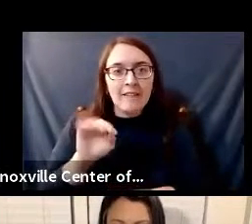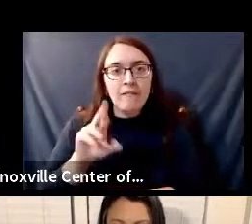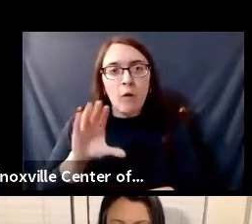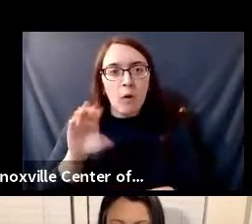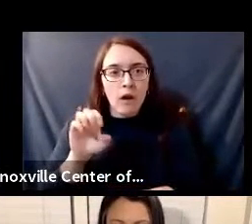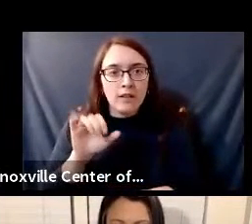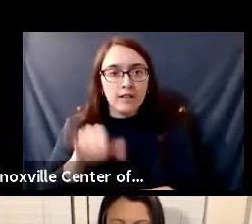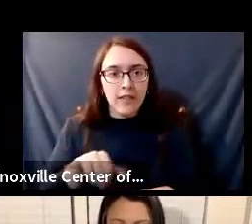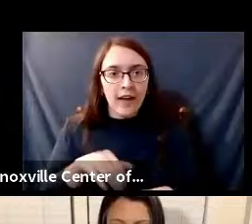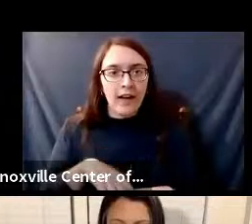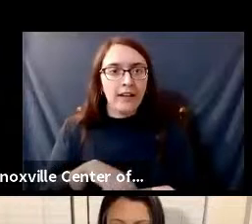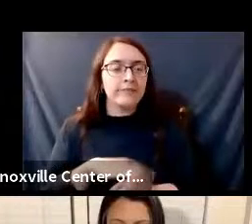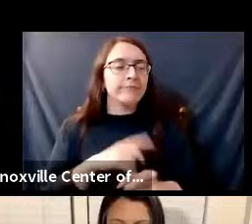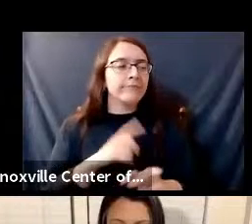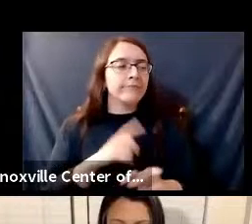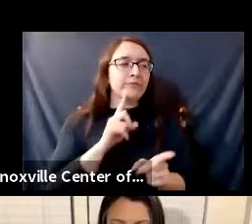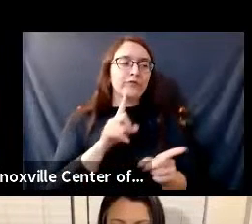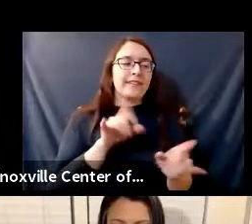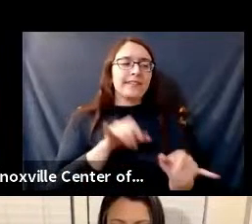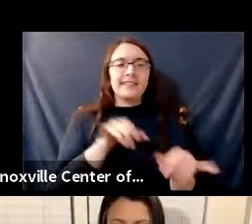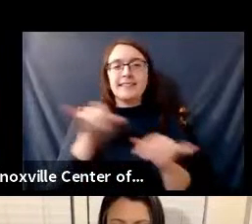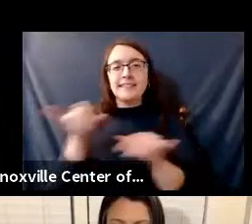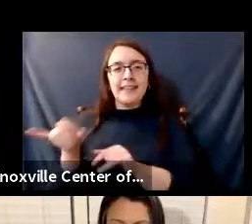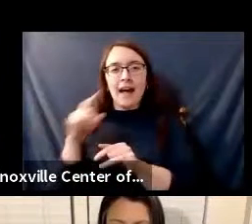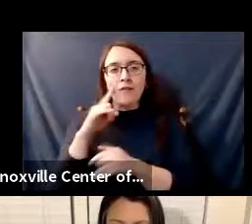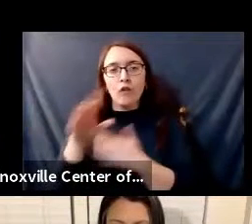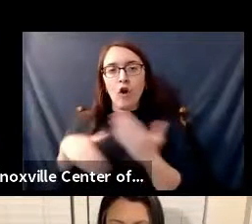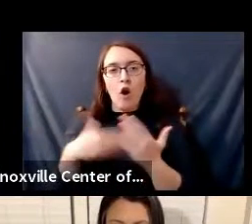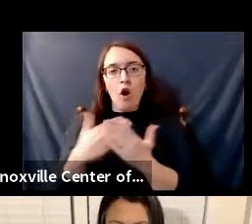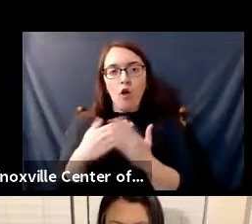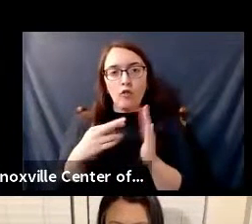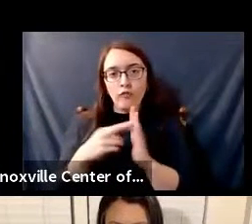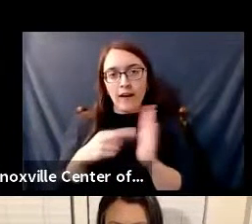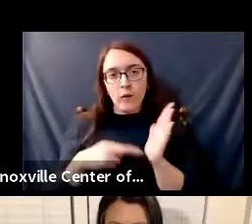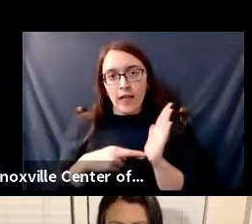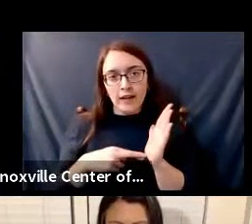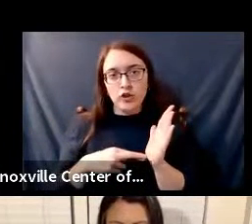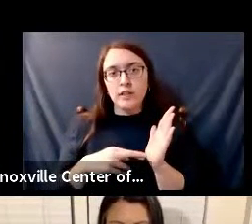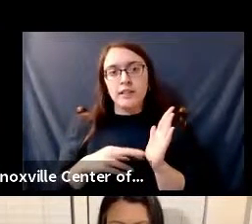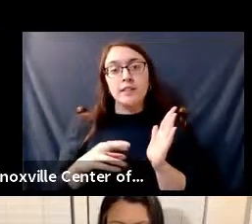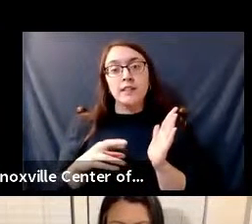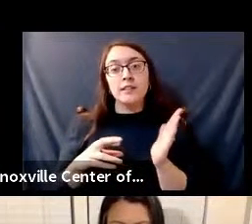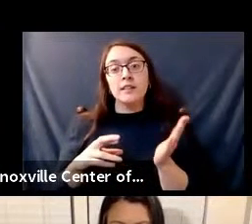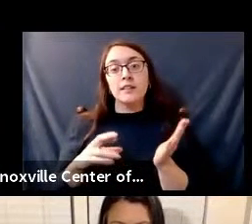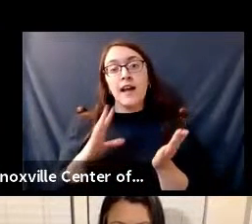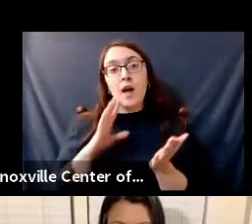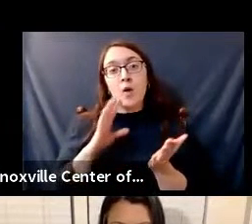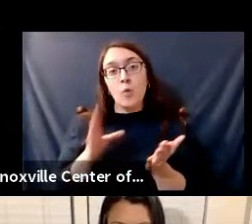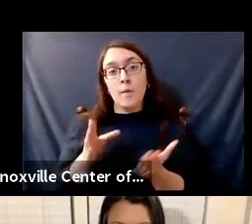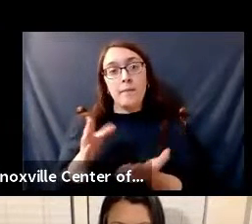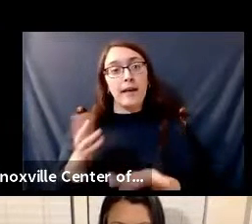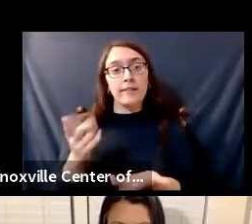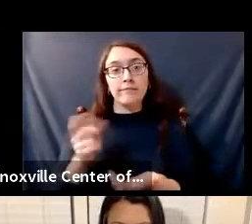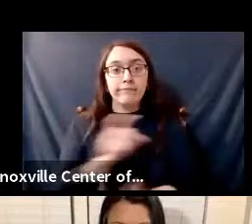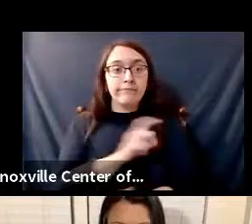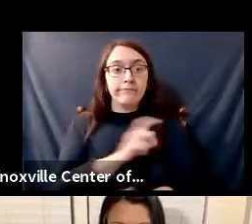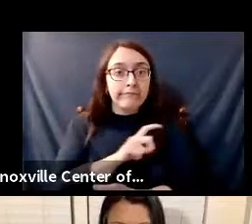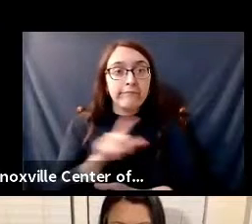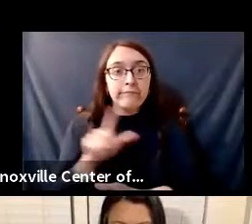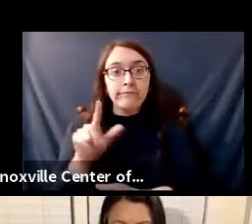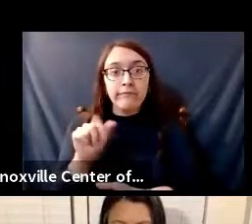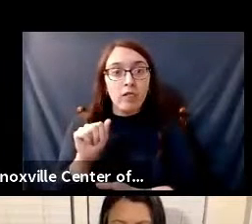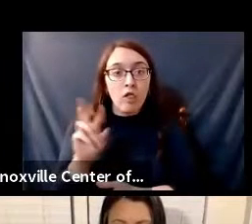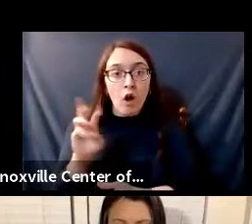is the same as enforcement for all of our regulations. It falls to law enforcement